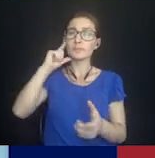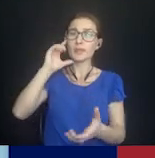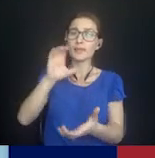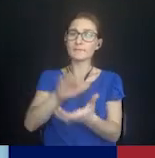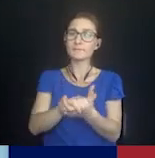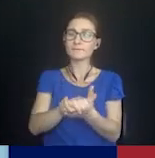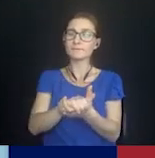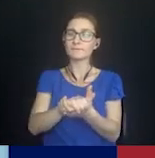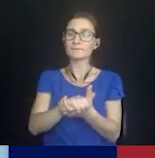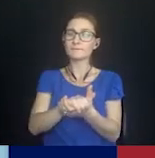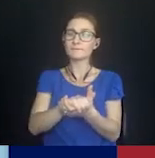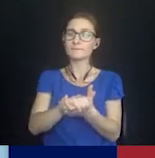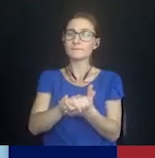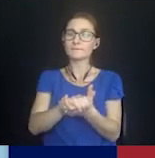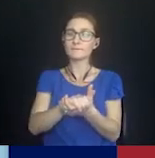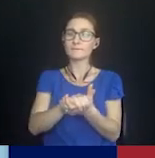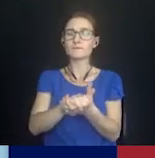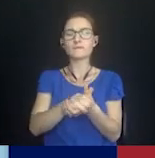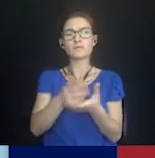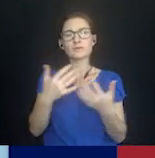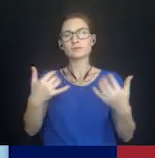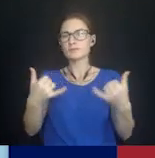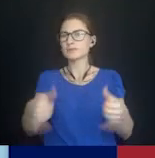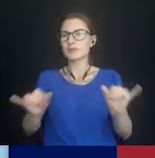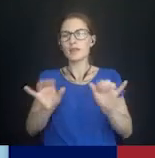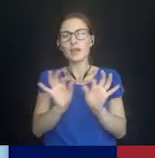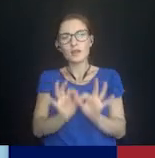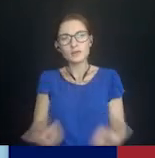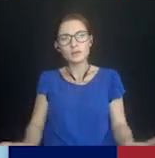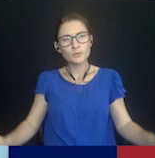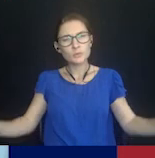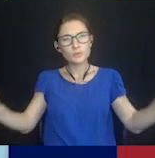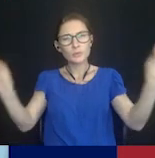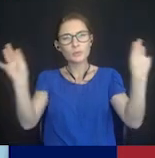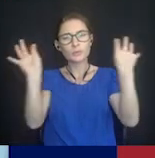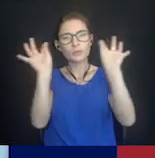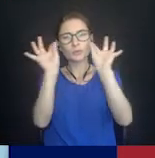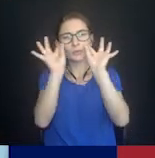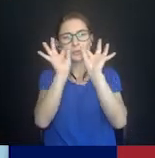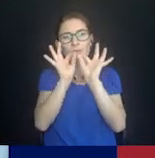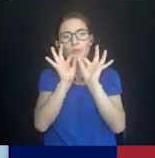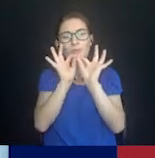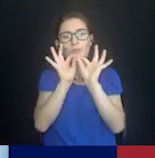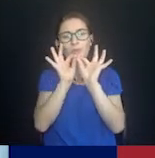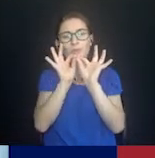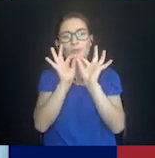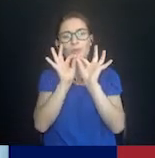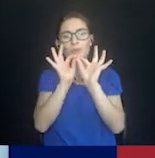I believe it is crucial to